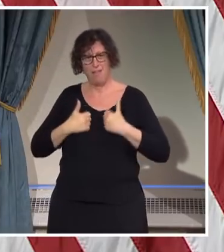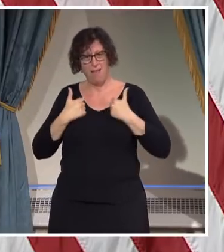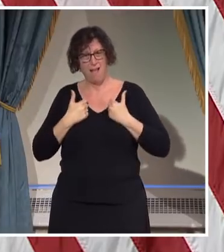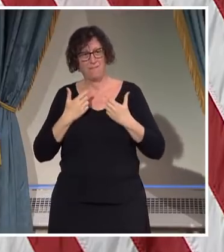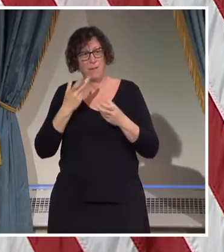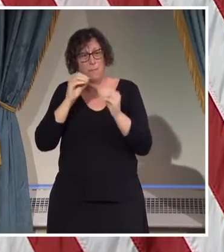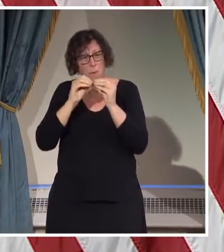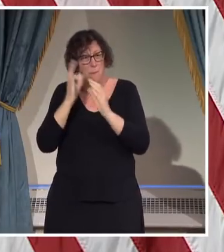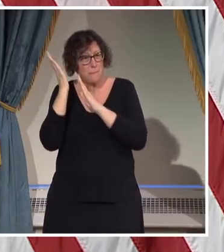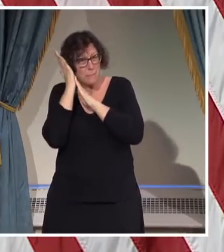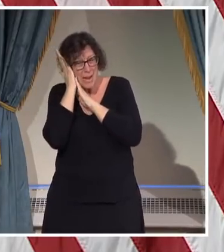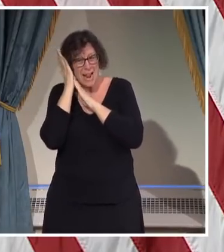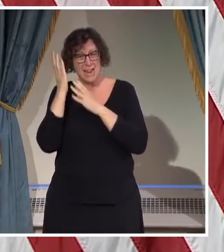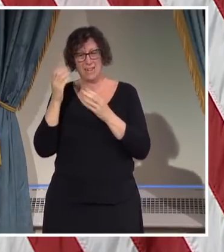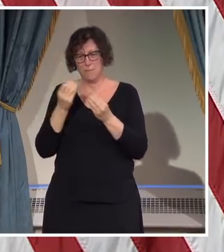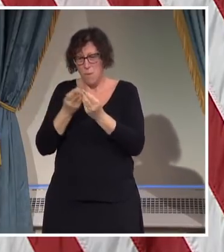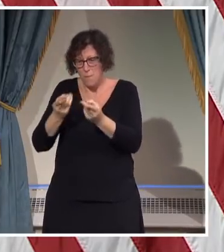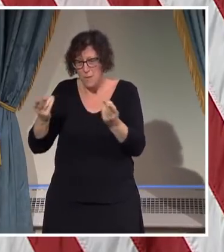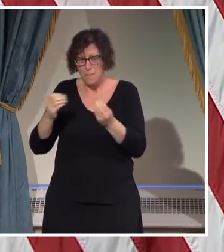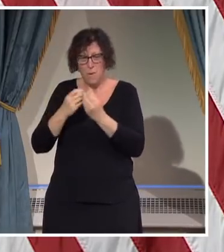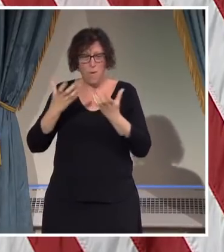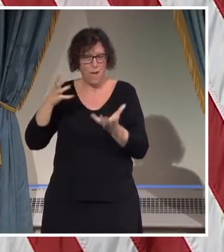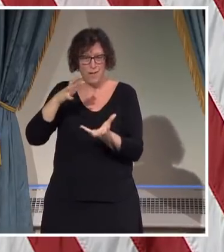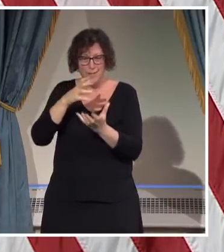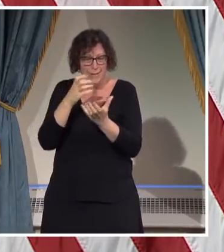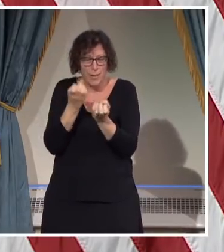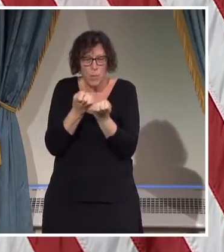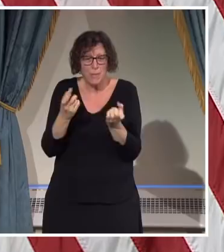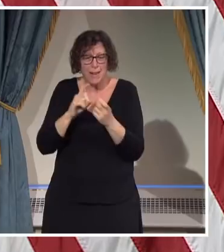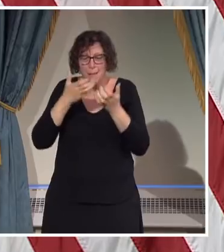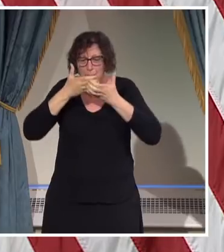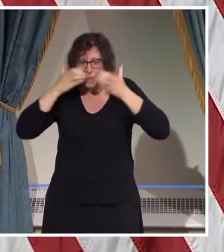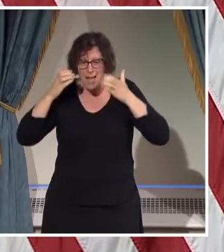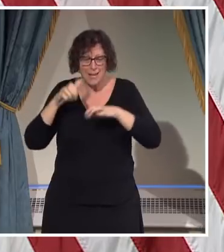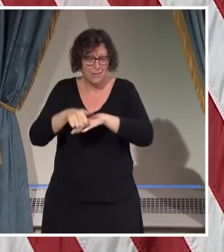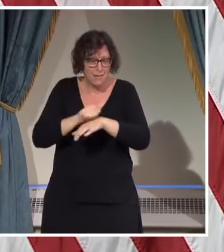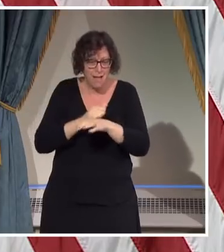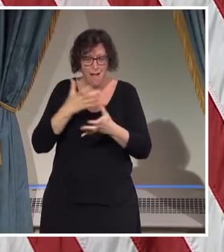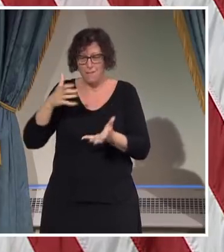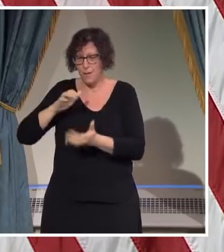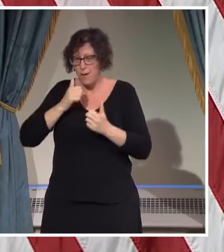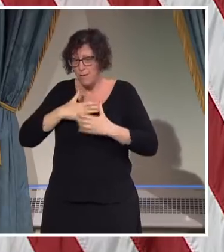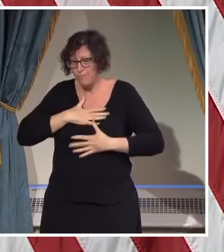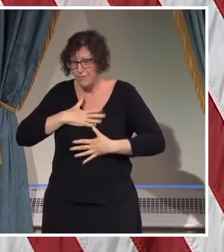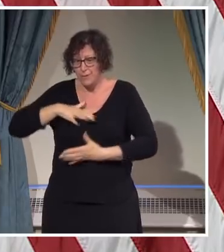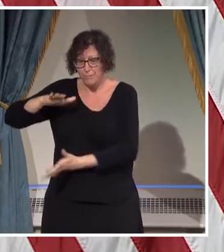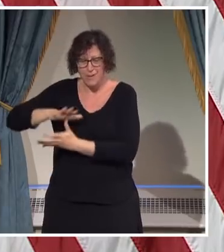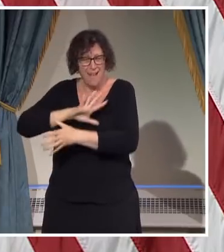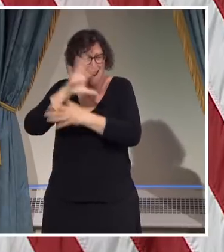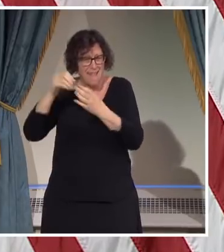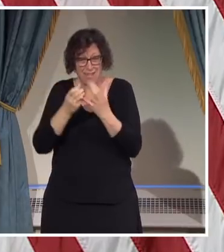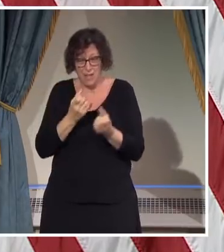been saved. But we've been real honest that unfortunately we're going to lose a number of people as this continues to grow.